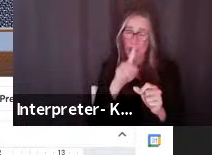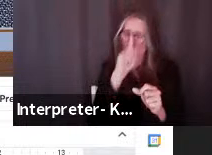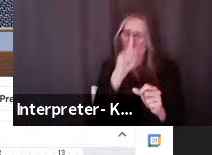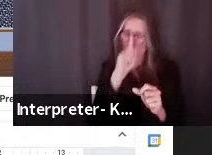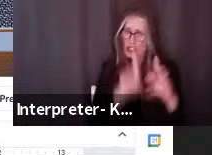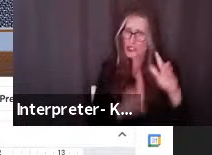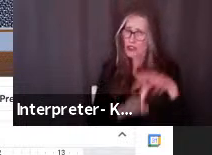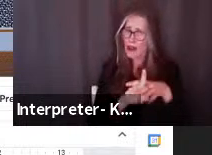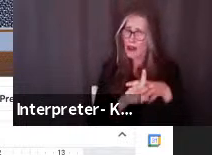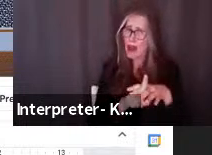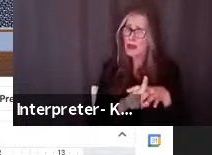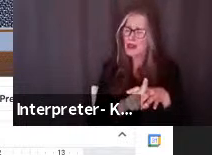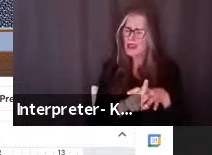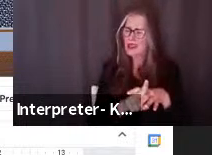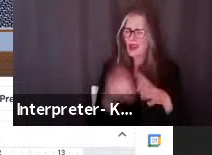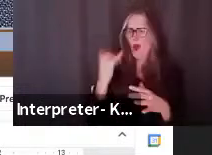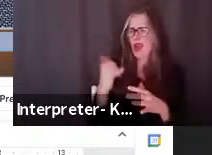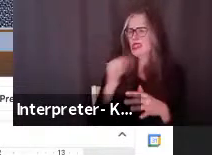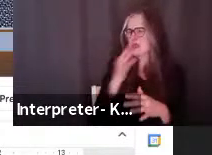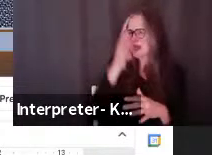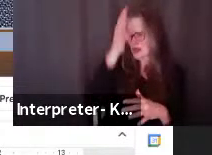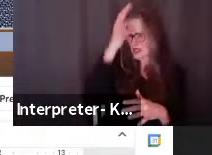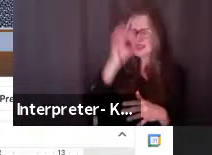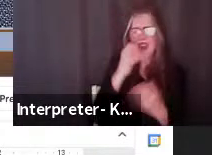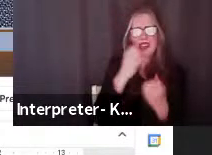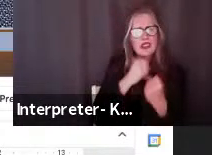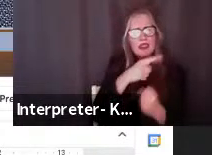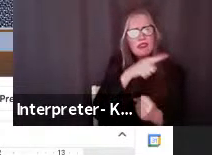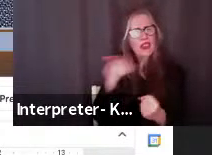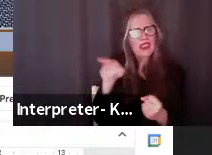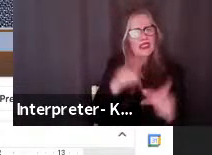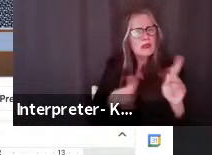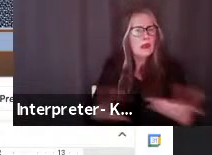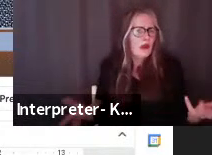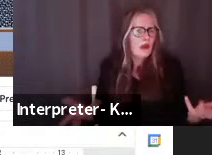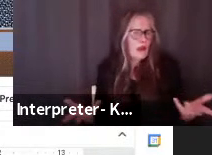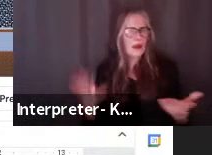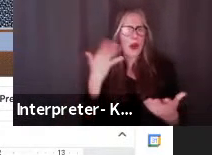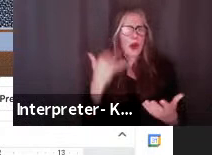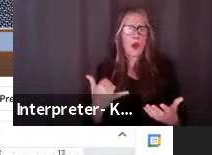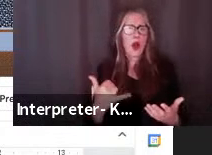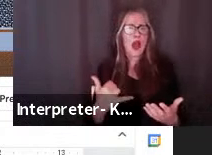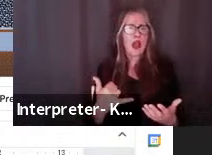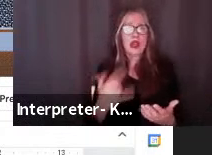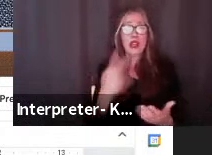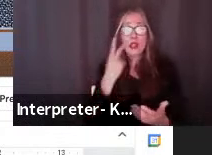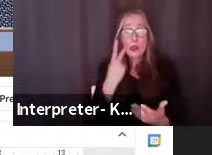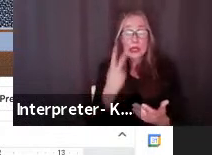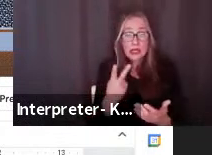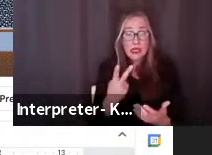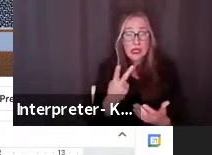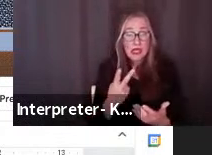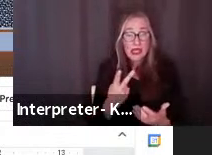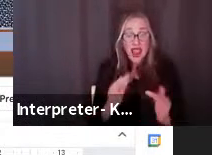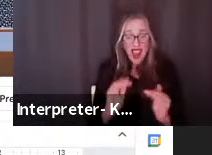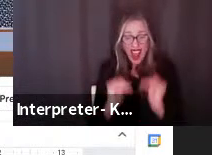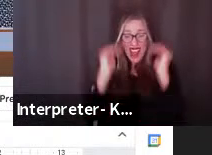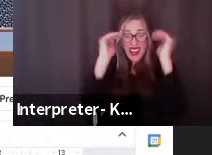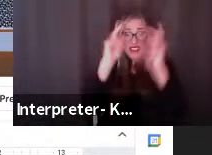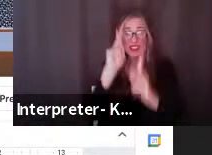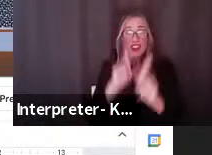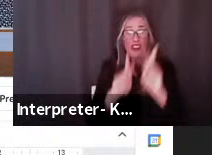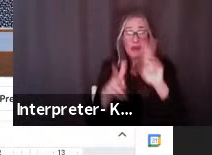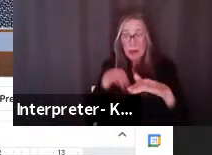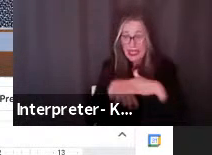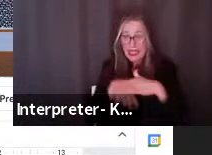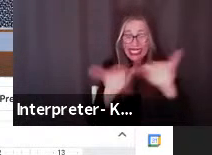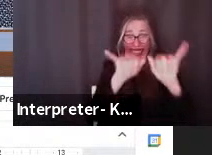is so why is parenting not so sacrosanct for these people right why why are why do we see these incredibly high levels of people coming into this